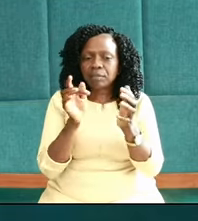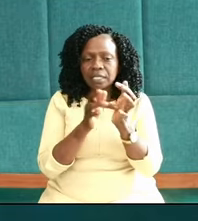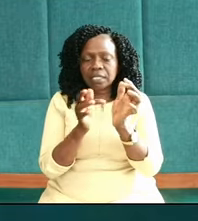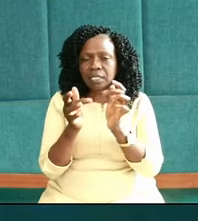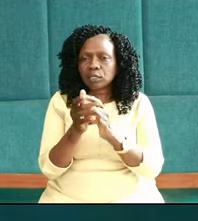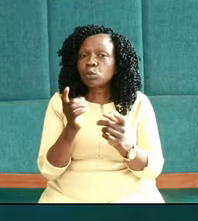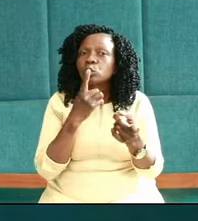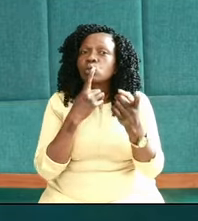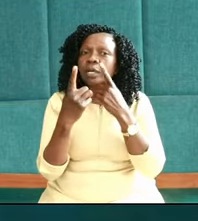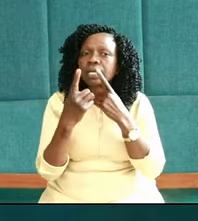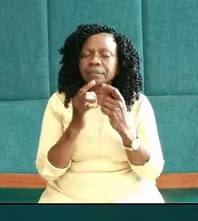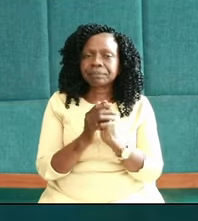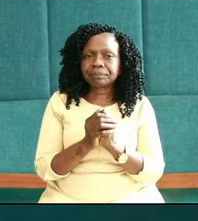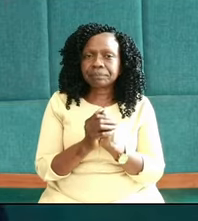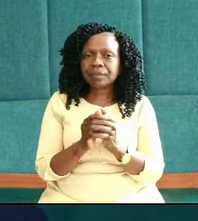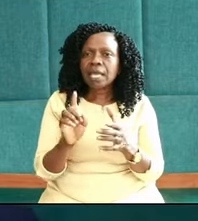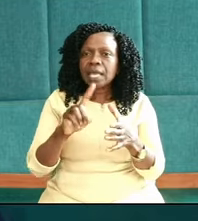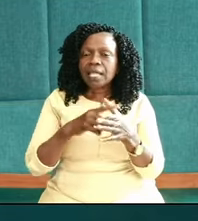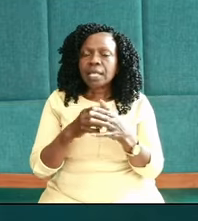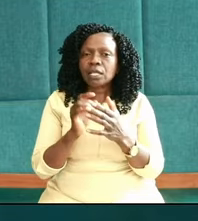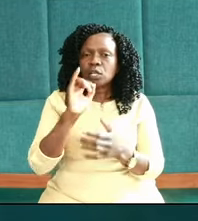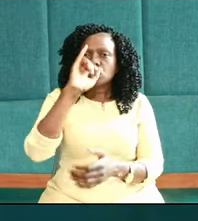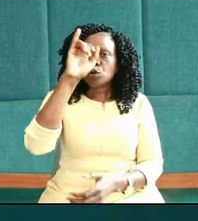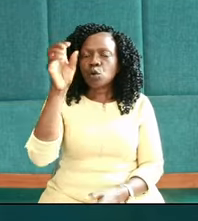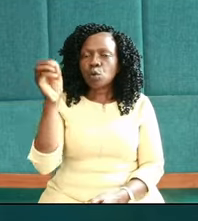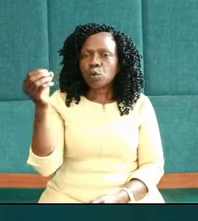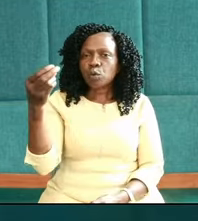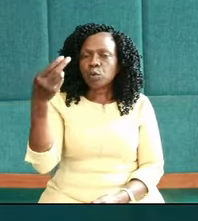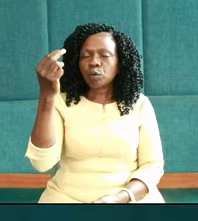was walking. Then John says,